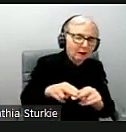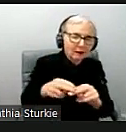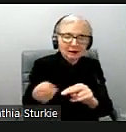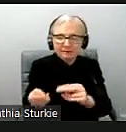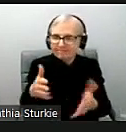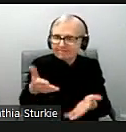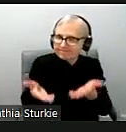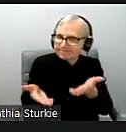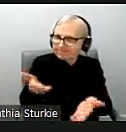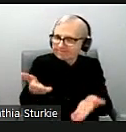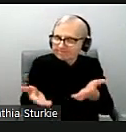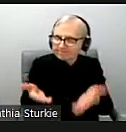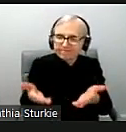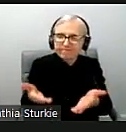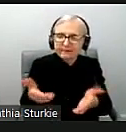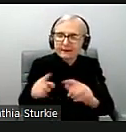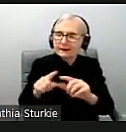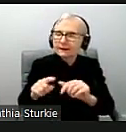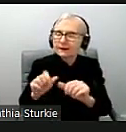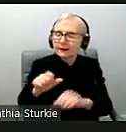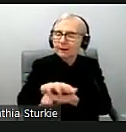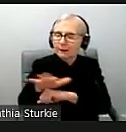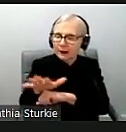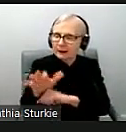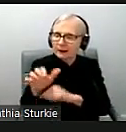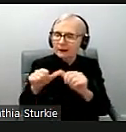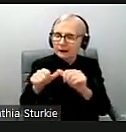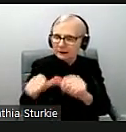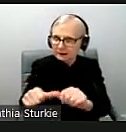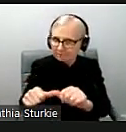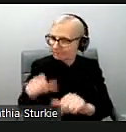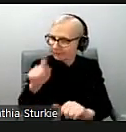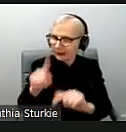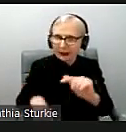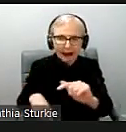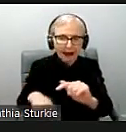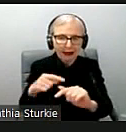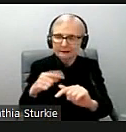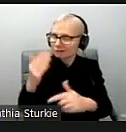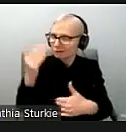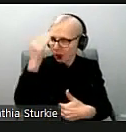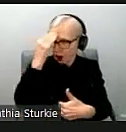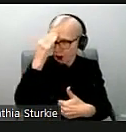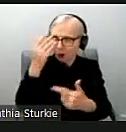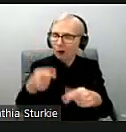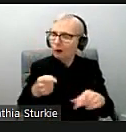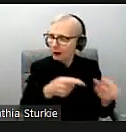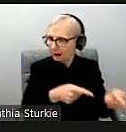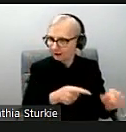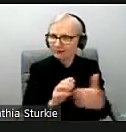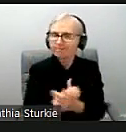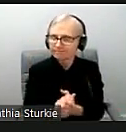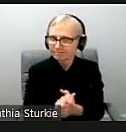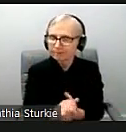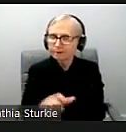on. As always, the pandemic continues to be quite unpredictable. And with that, I'll turn it over to Director Bookman.